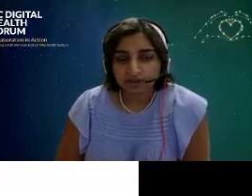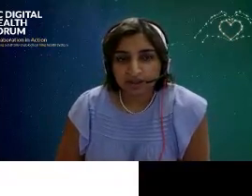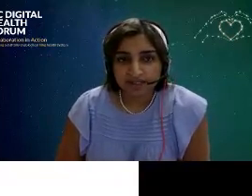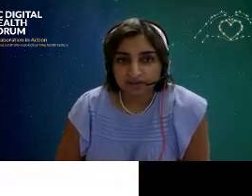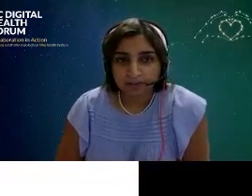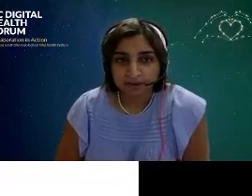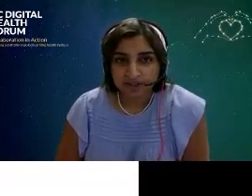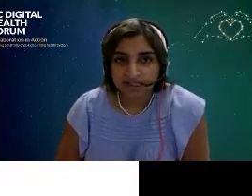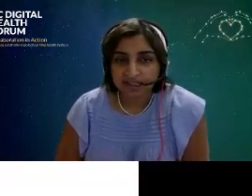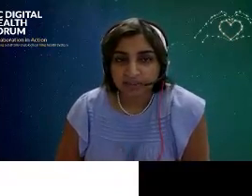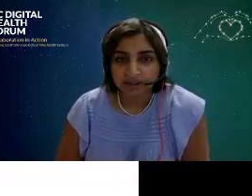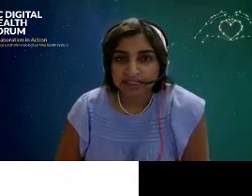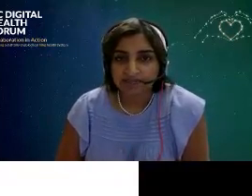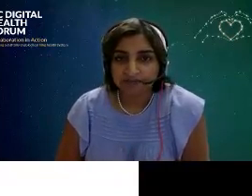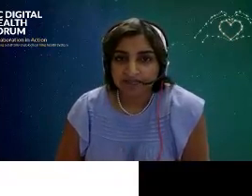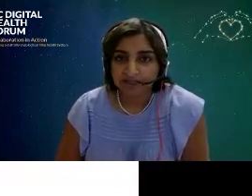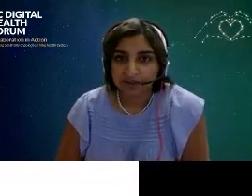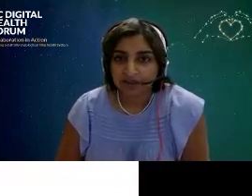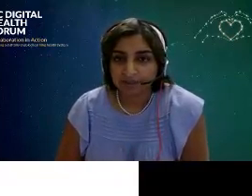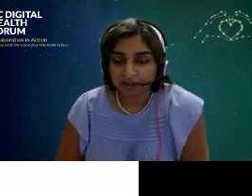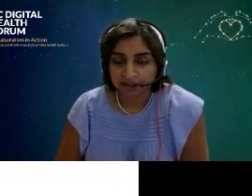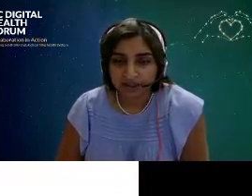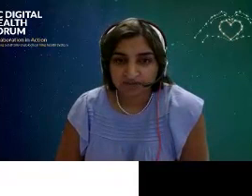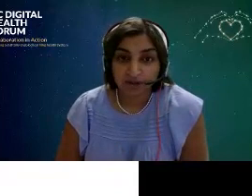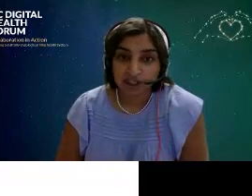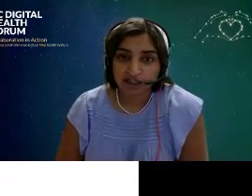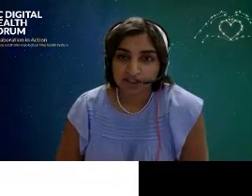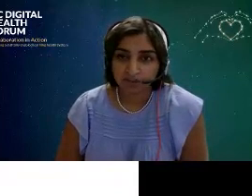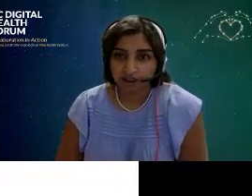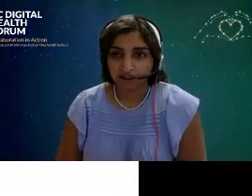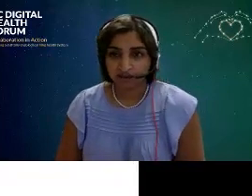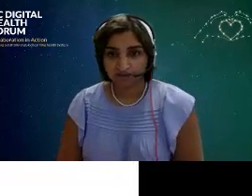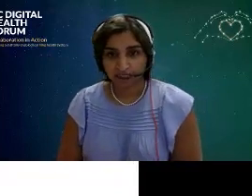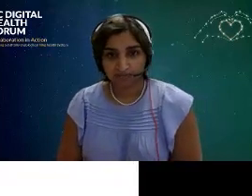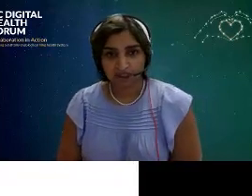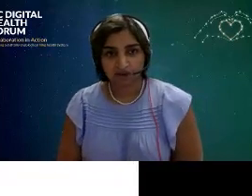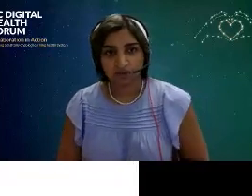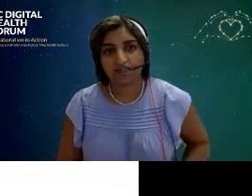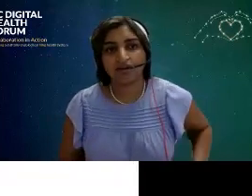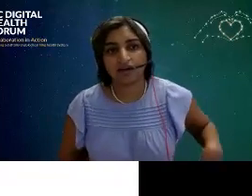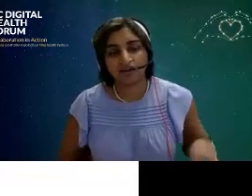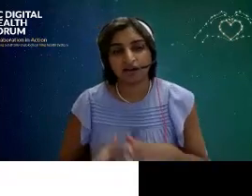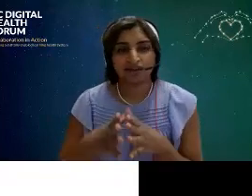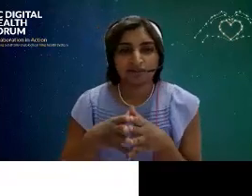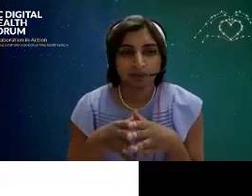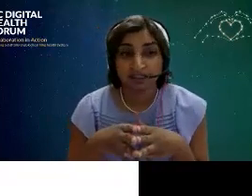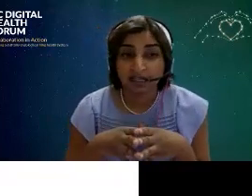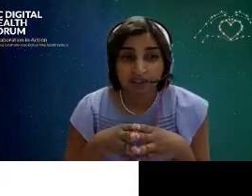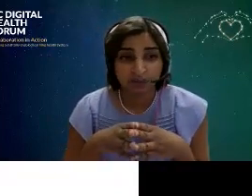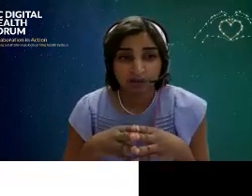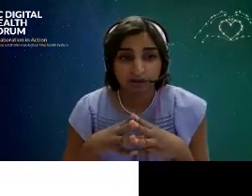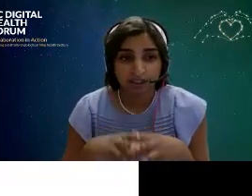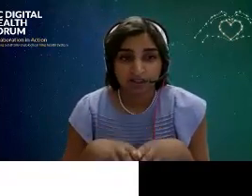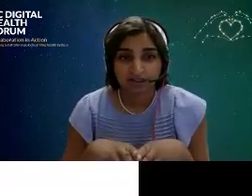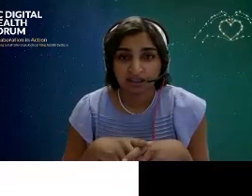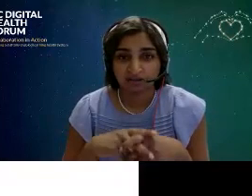So through the MCFR process, again, we looked at facilitators and barriers. The first challenge that we kind of came to was that our ethics board didn't